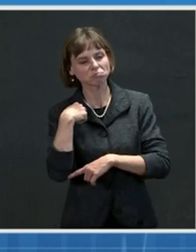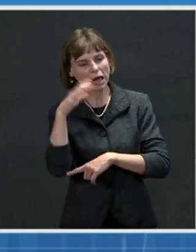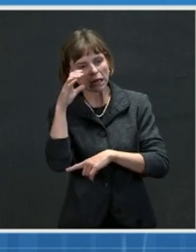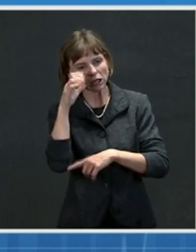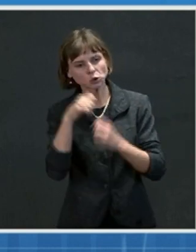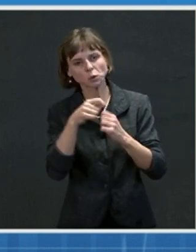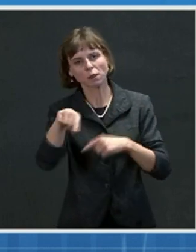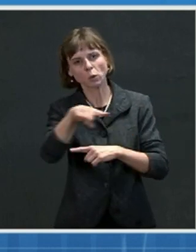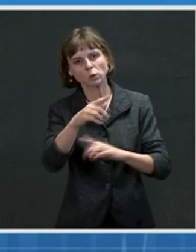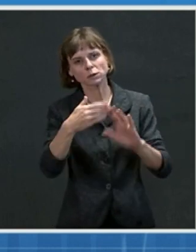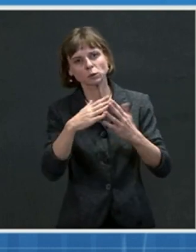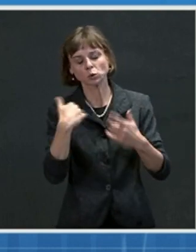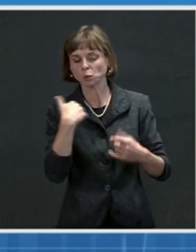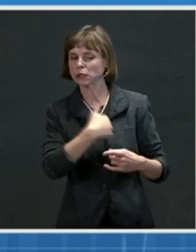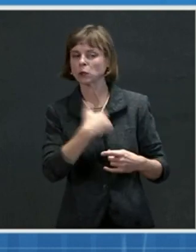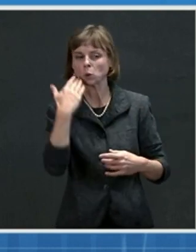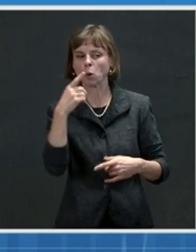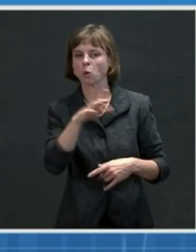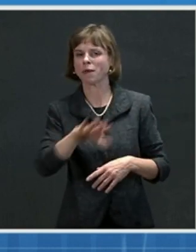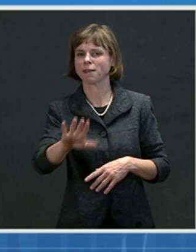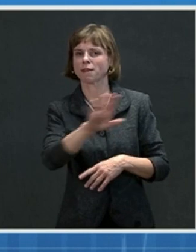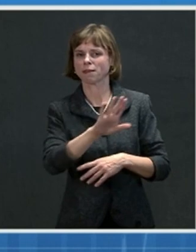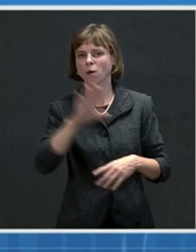whose voices we know are so important to any